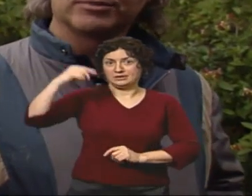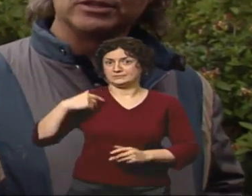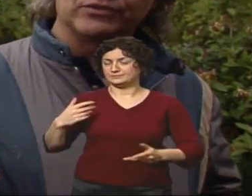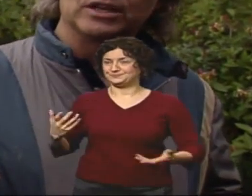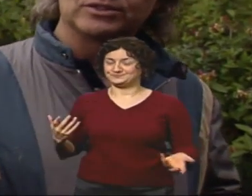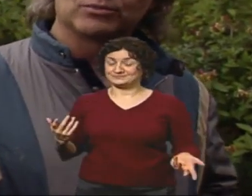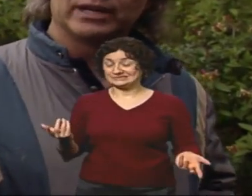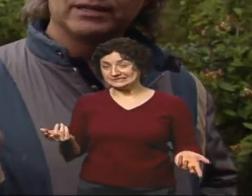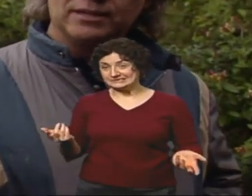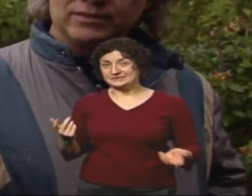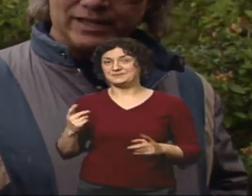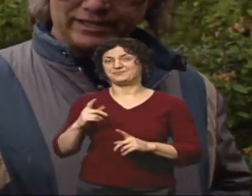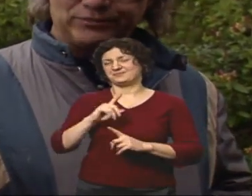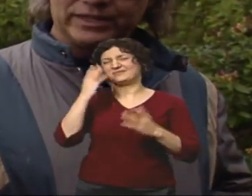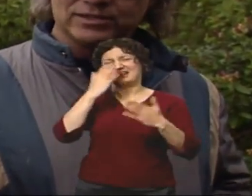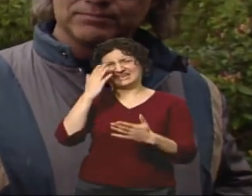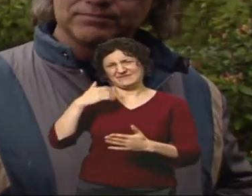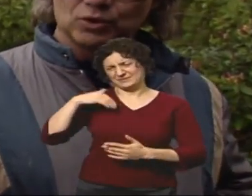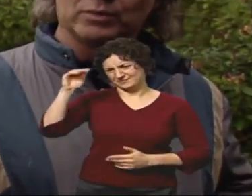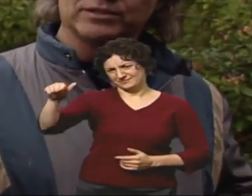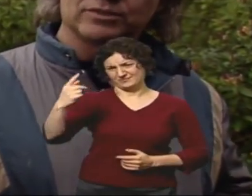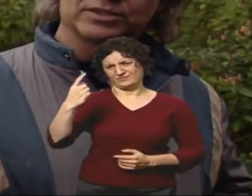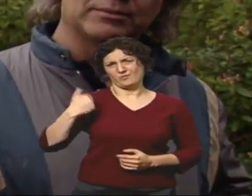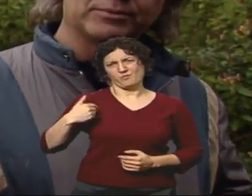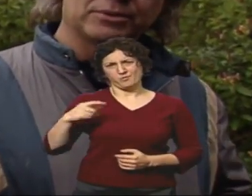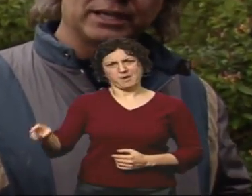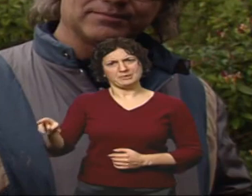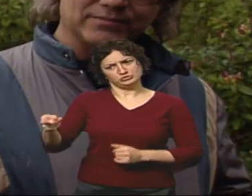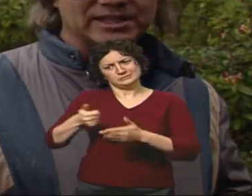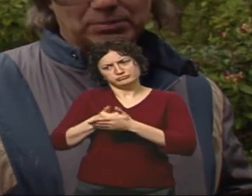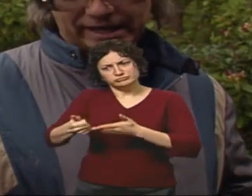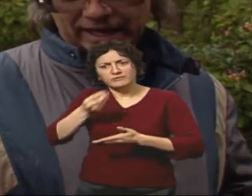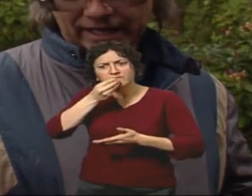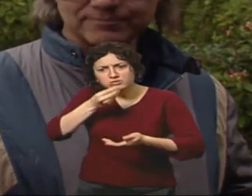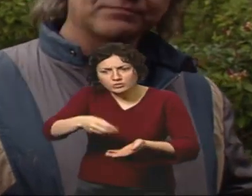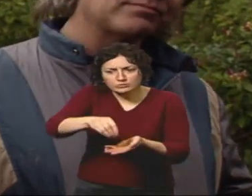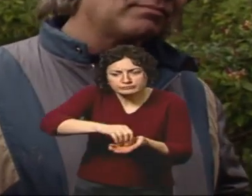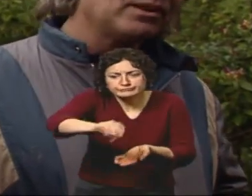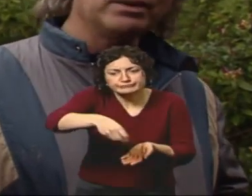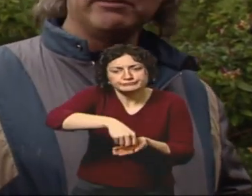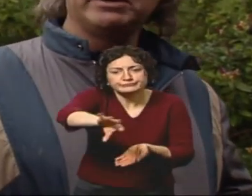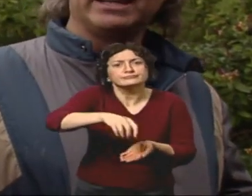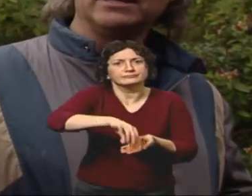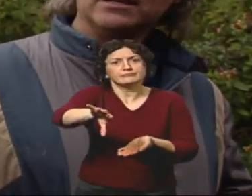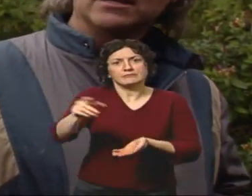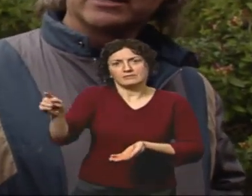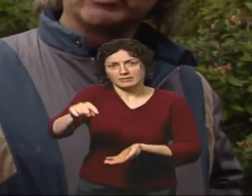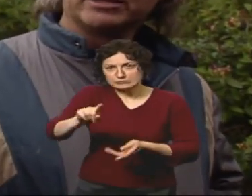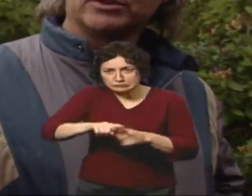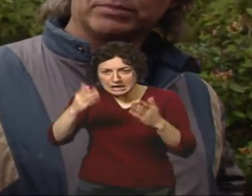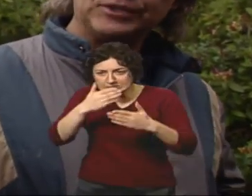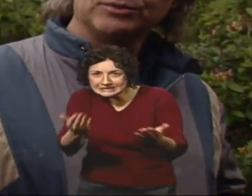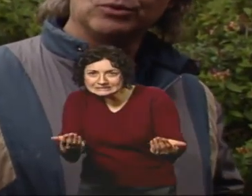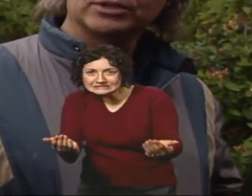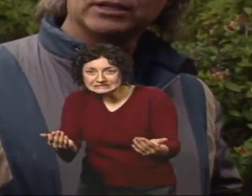try this approach first where the lady who feeds them always tries to get them up on the bank. That is plan A. Plan B, I think, would